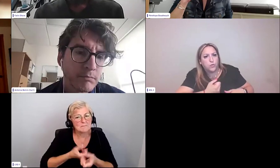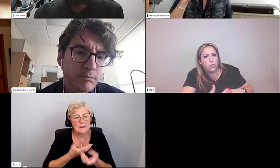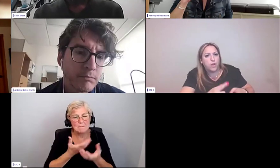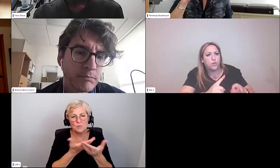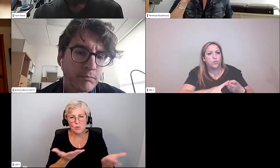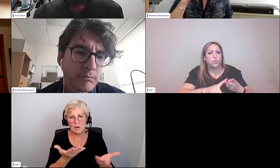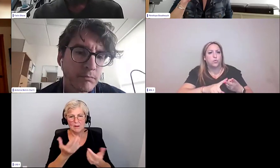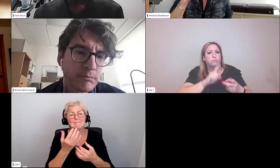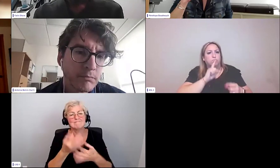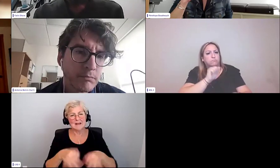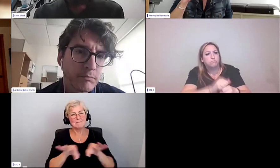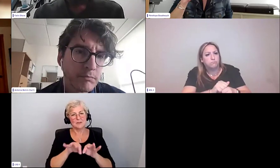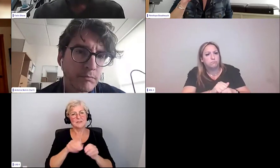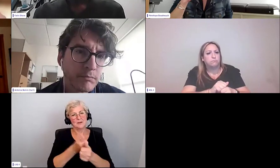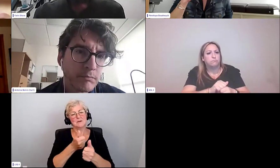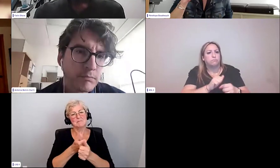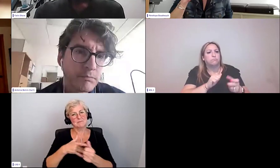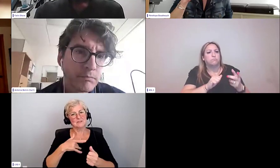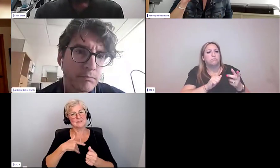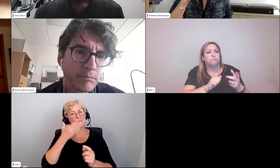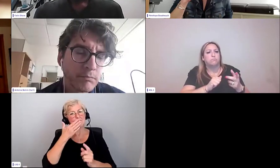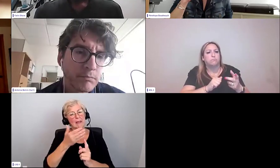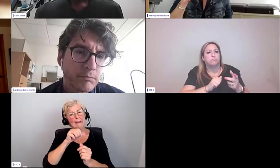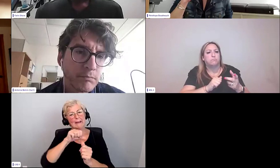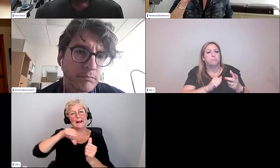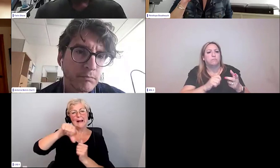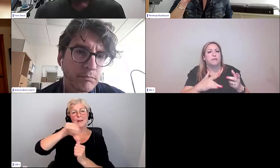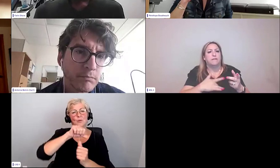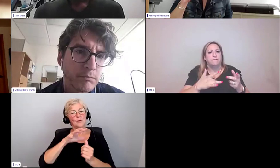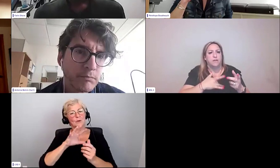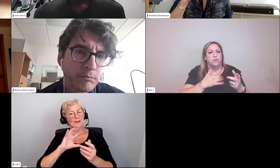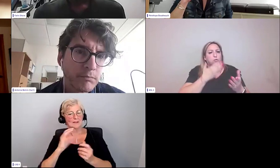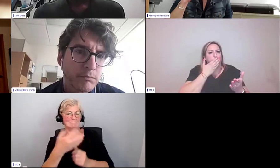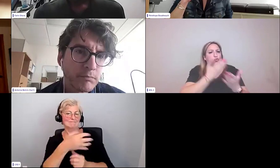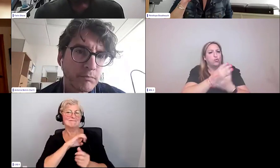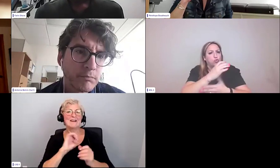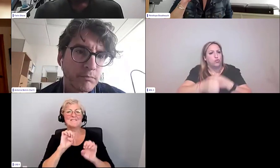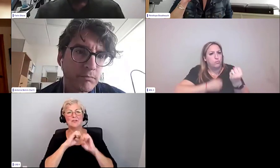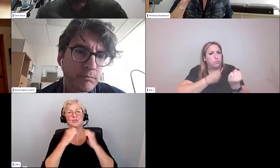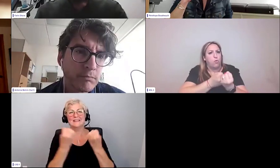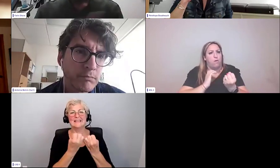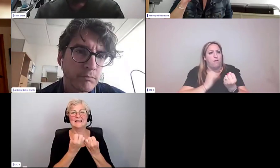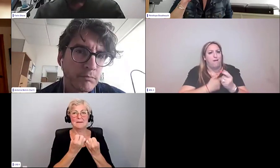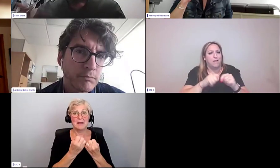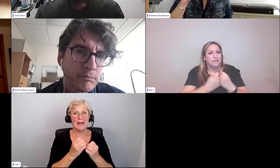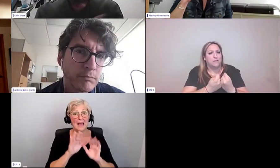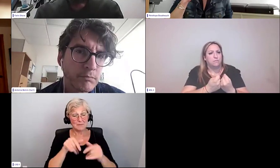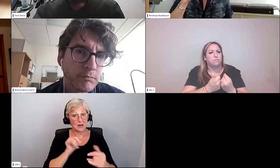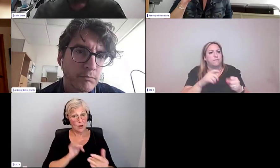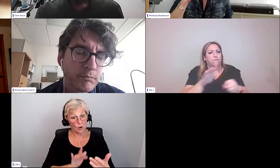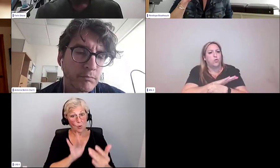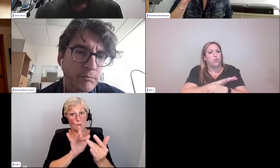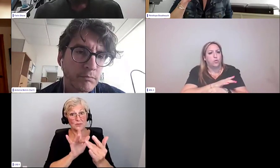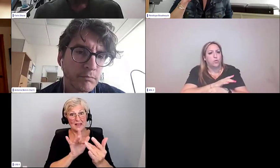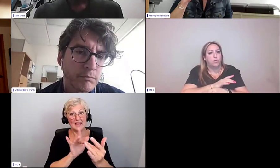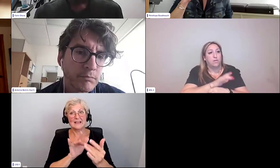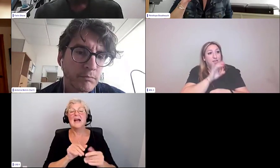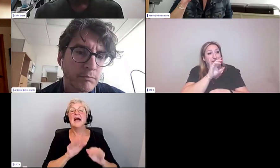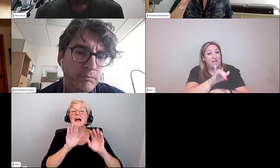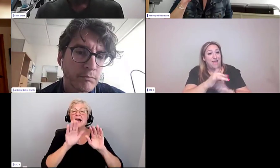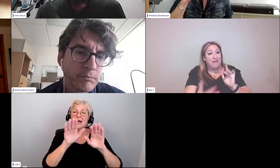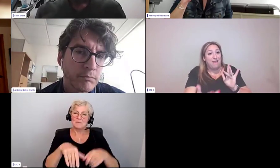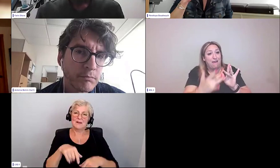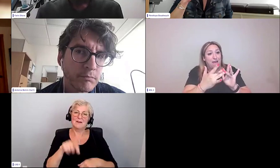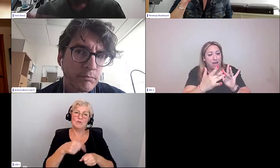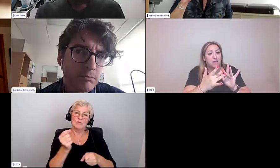ensure that they are well supported by our team. So following this contact,